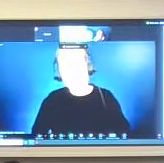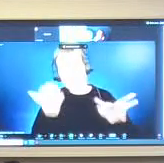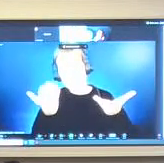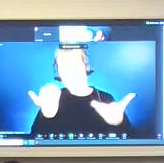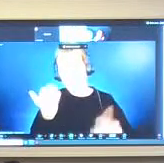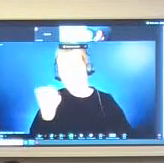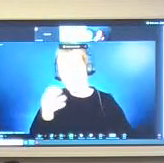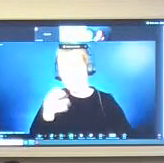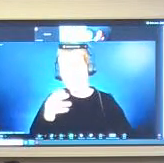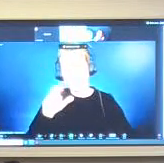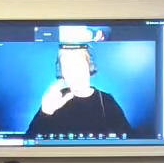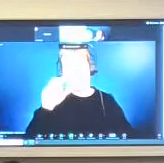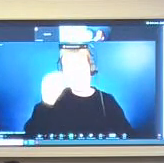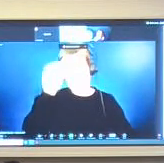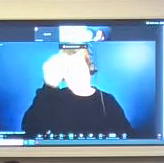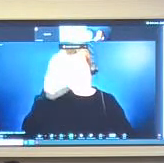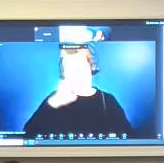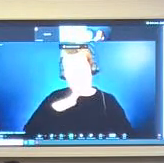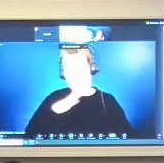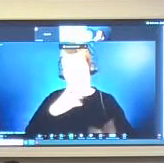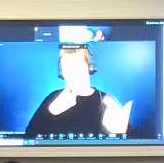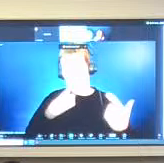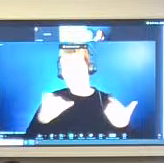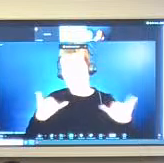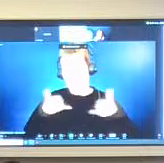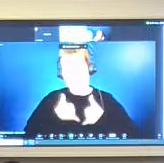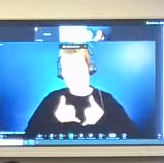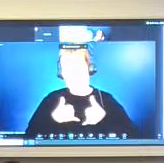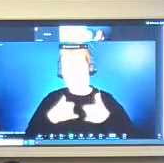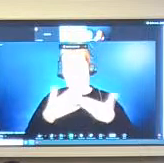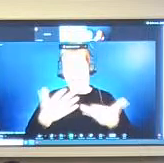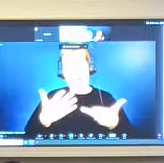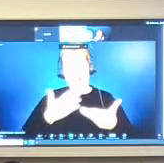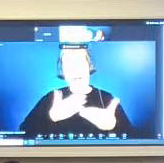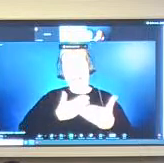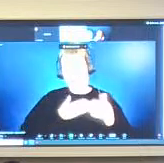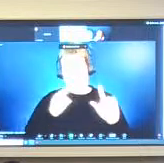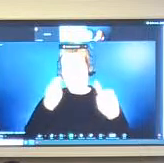It's my goal and desire to